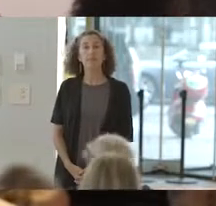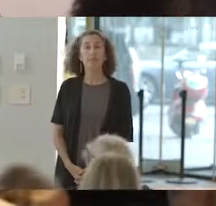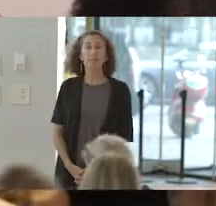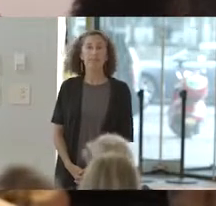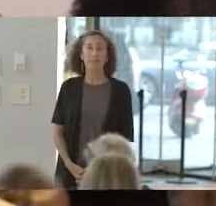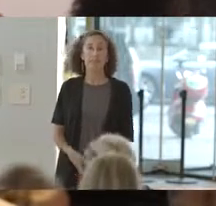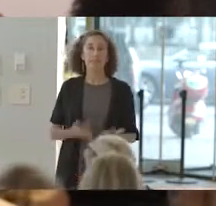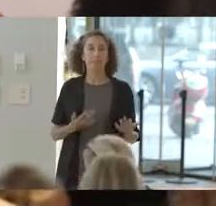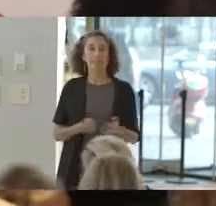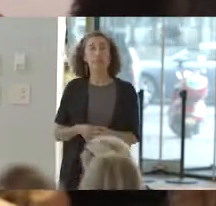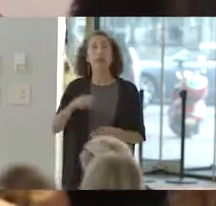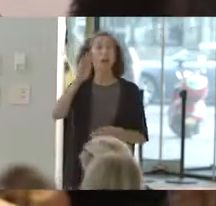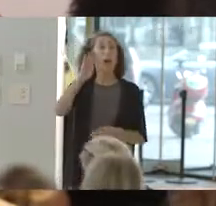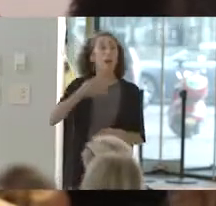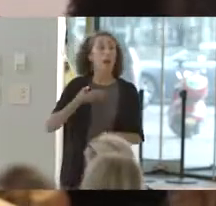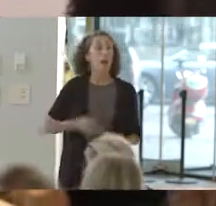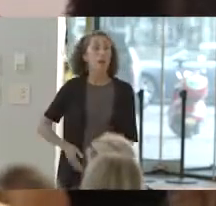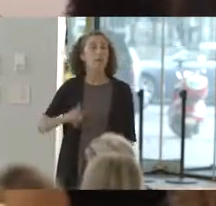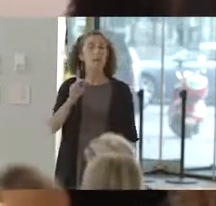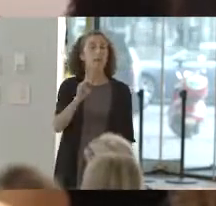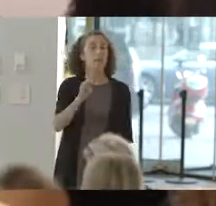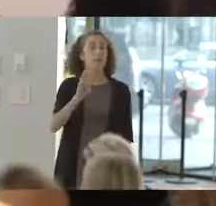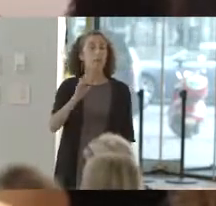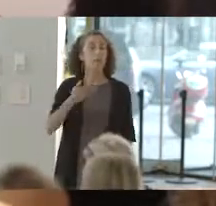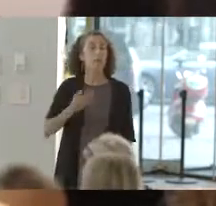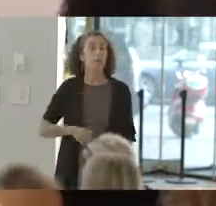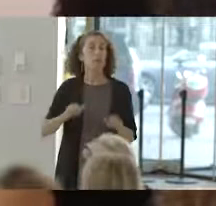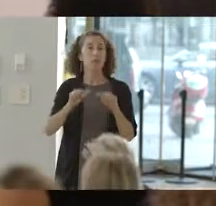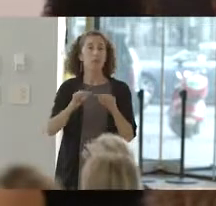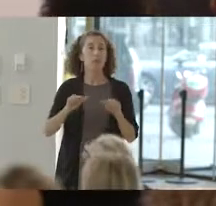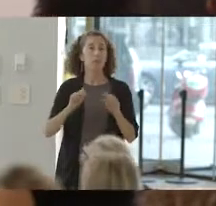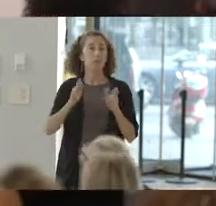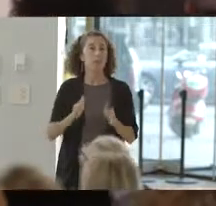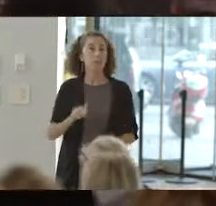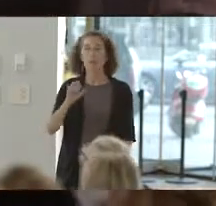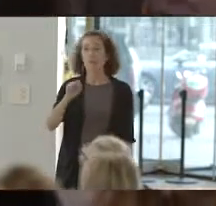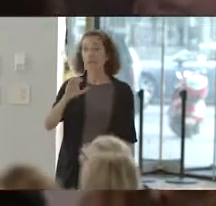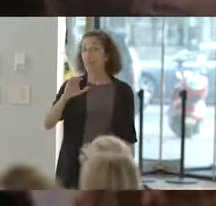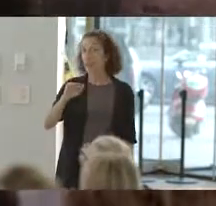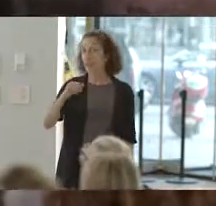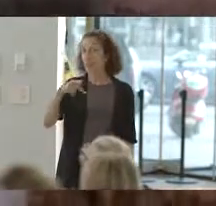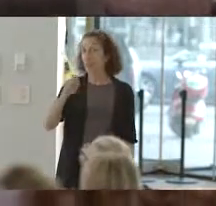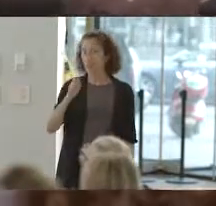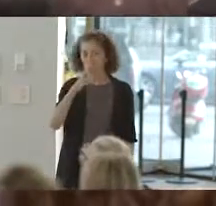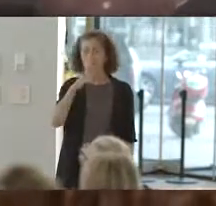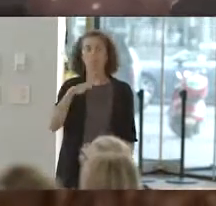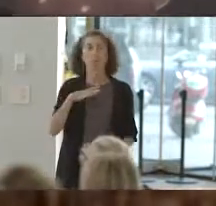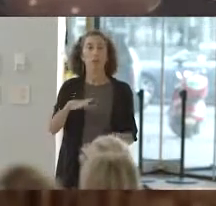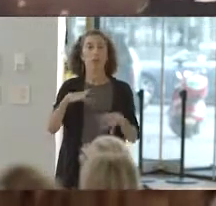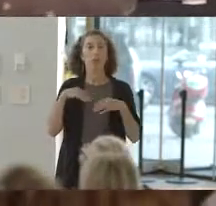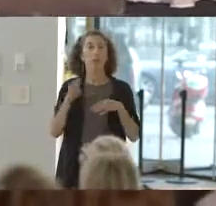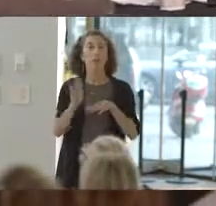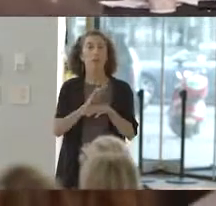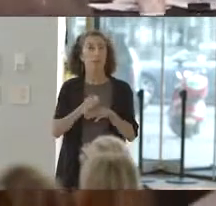Okay. Hi, everyone. My name is Kate Orff. I'm a landscape architect. Scape is a women-owned business. We're located right here on Chambers